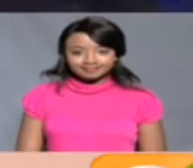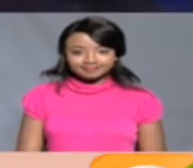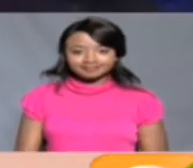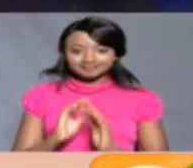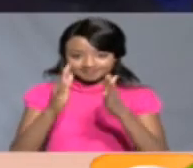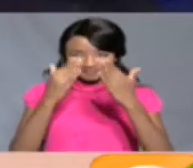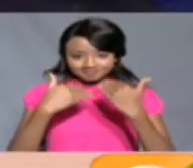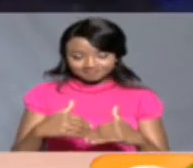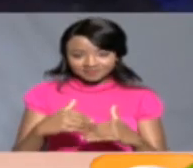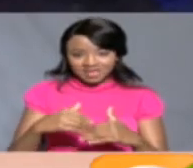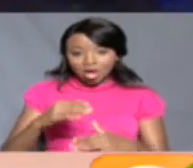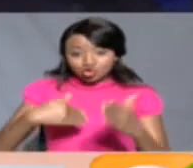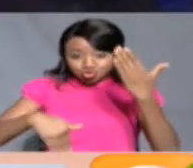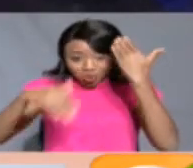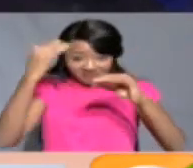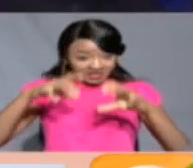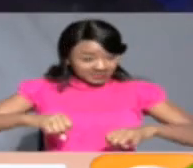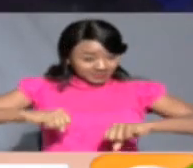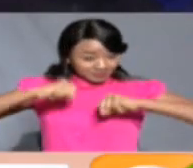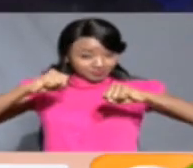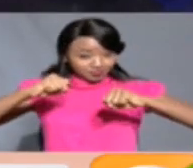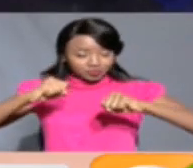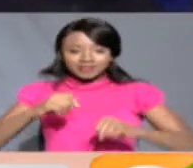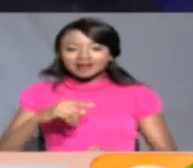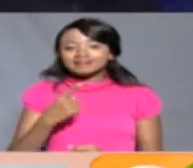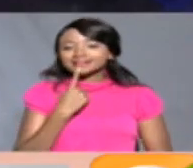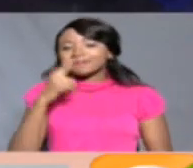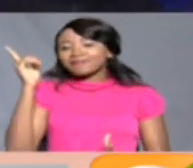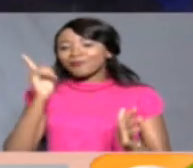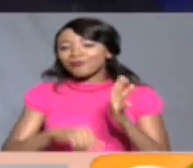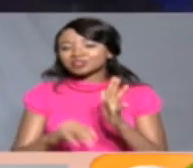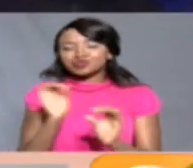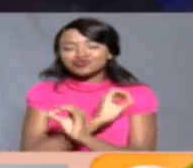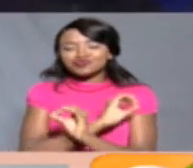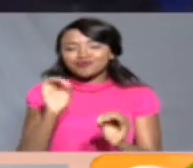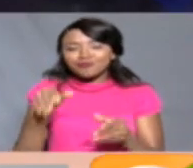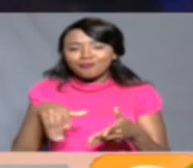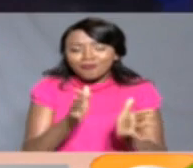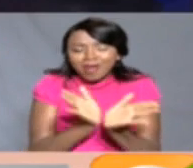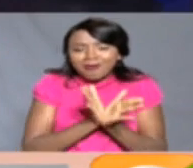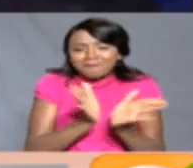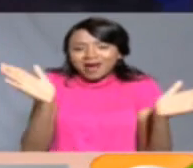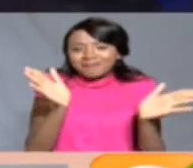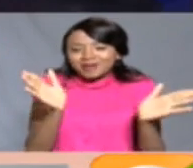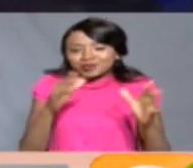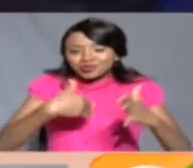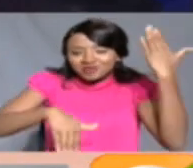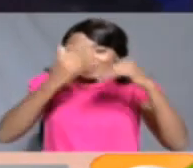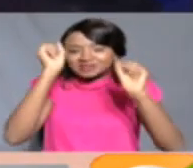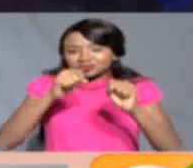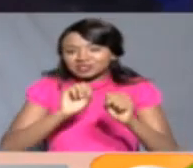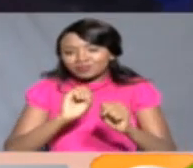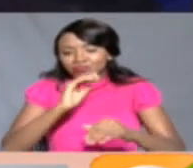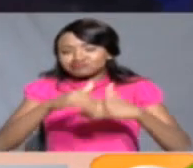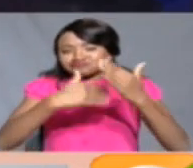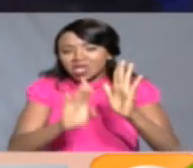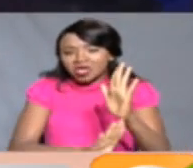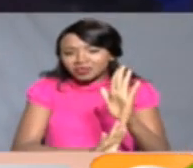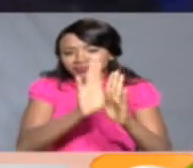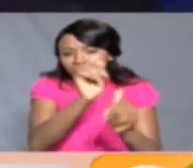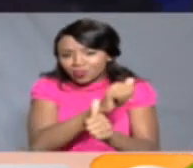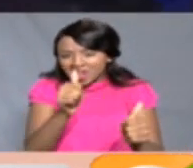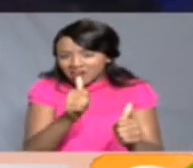Vice chancellors are insisting there is no way public universities will survive if they do not hike school